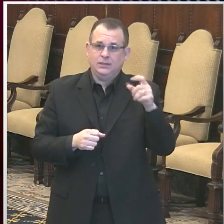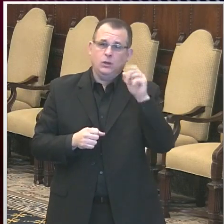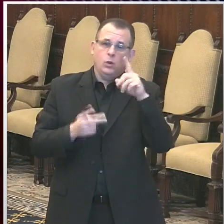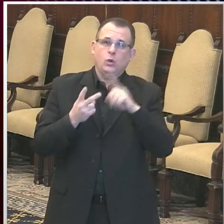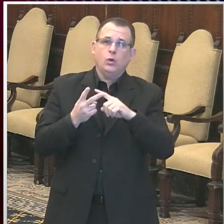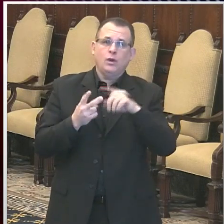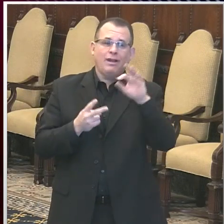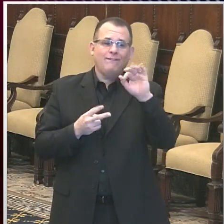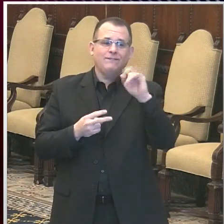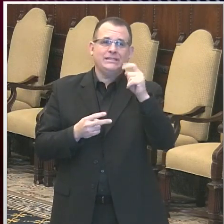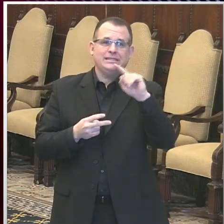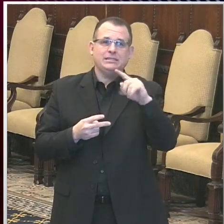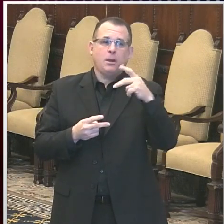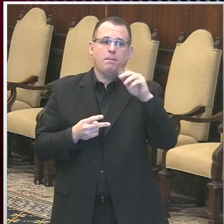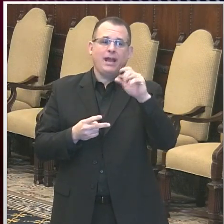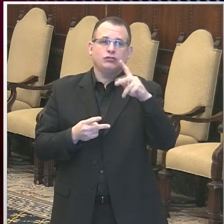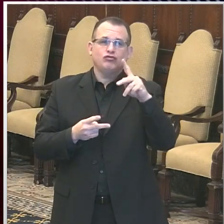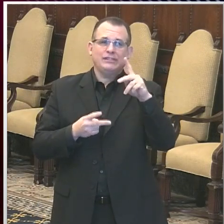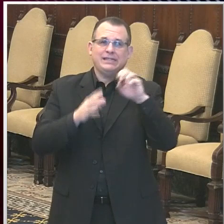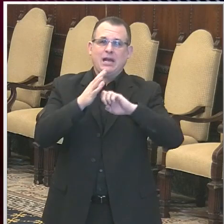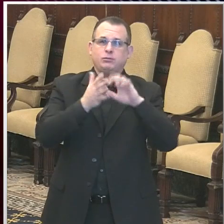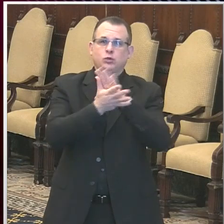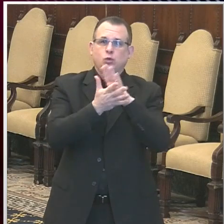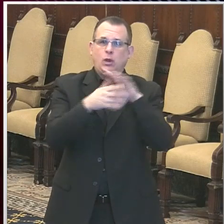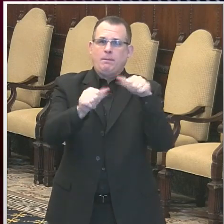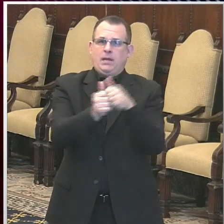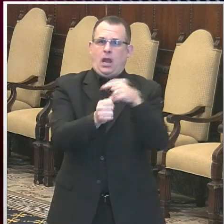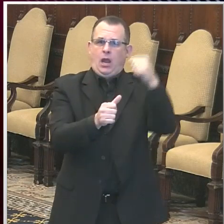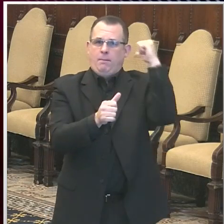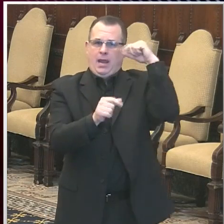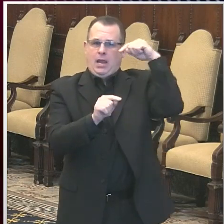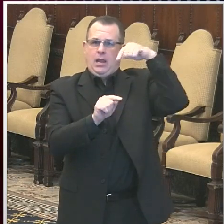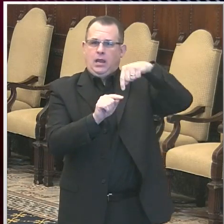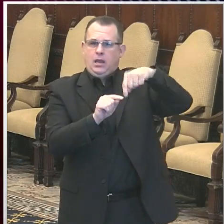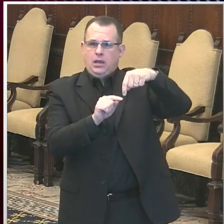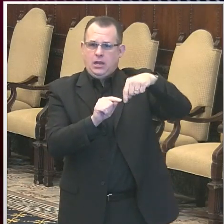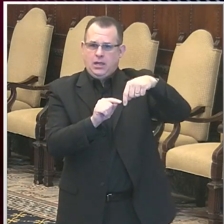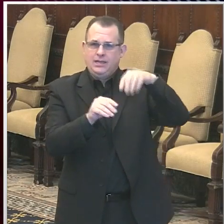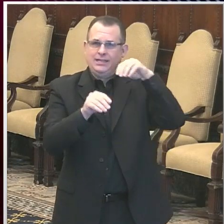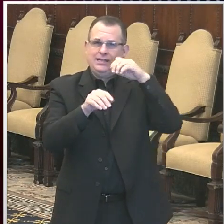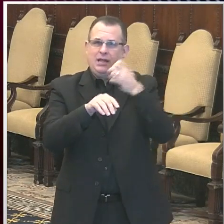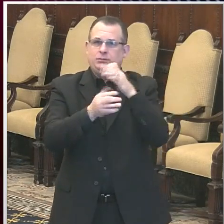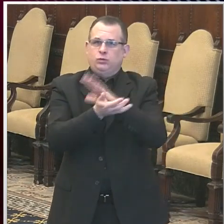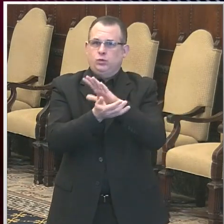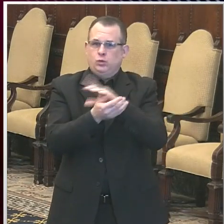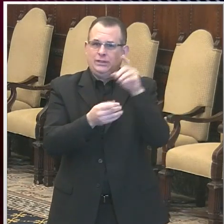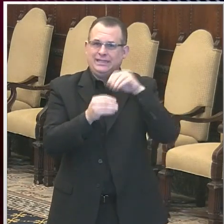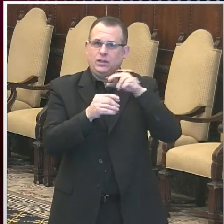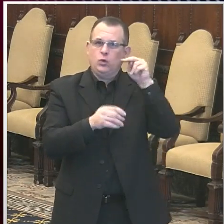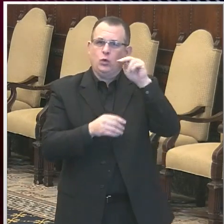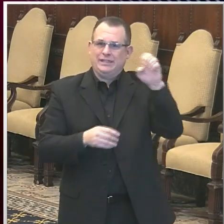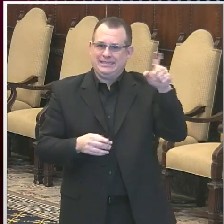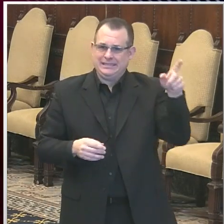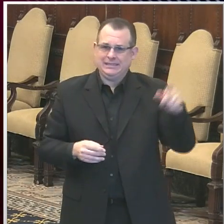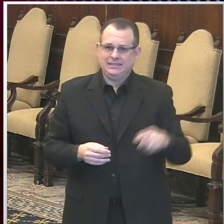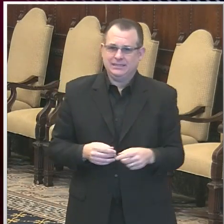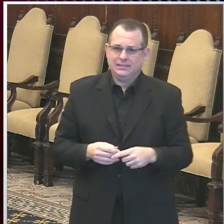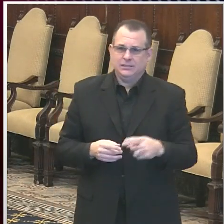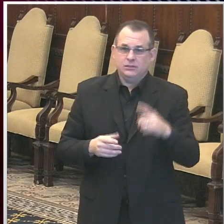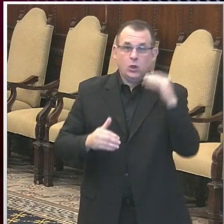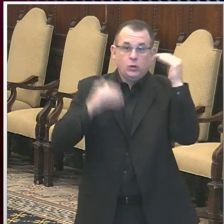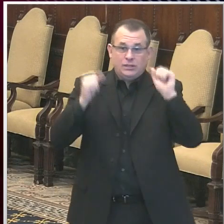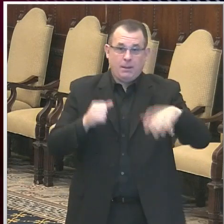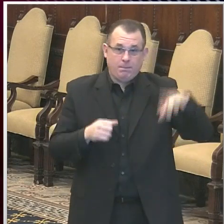Fitzpatrick Annex building in the back of Fitzpatrick Elementary School in the Northeast. Adults who are picking up for their student should bring